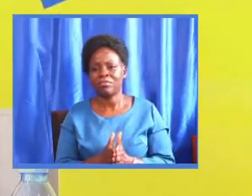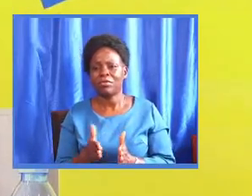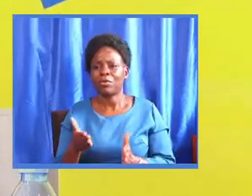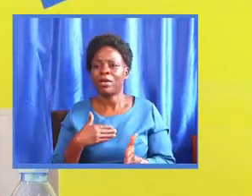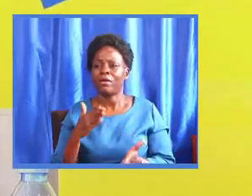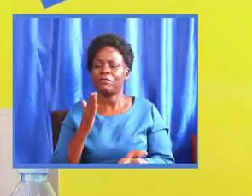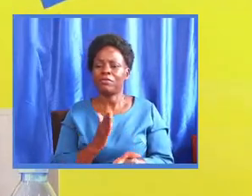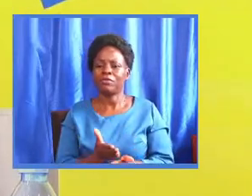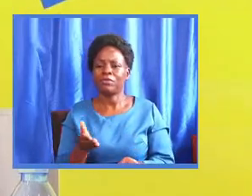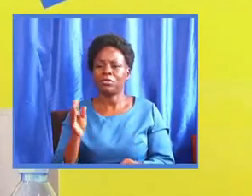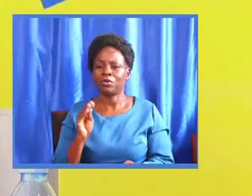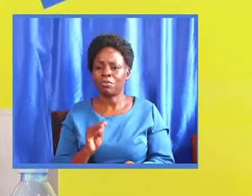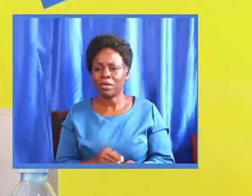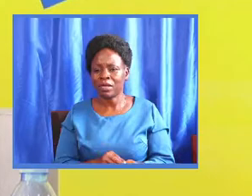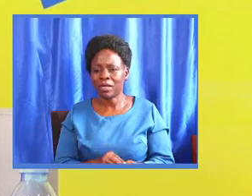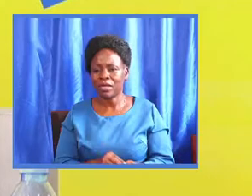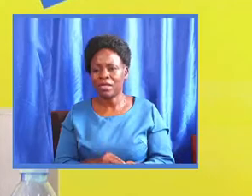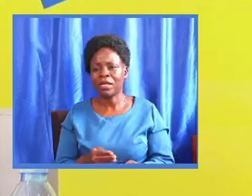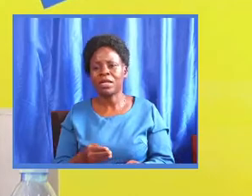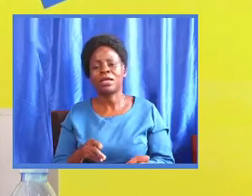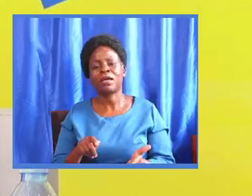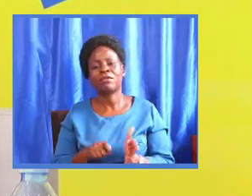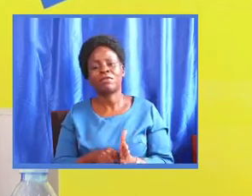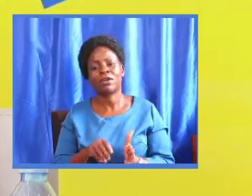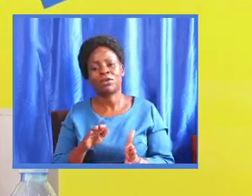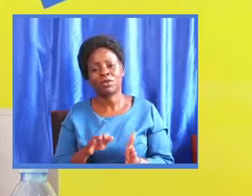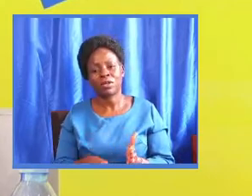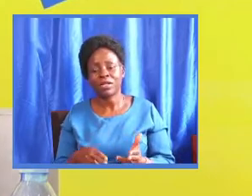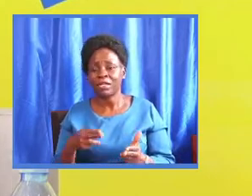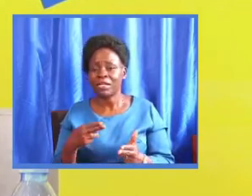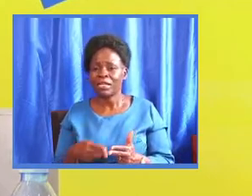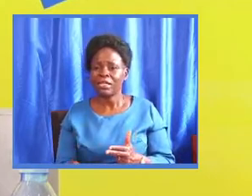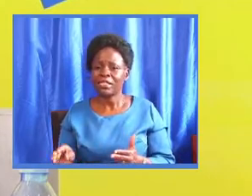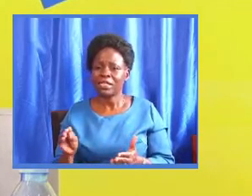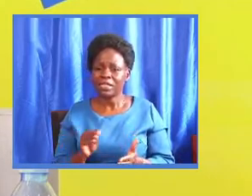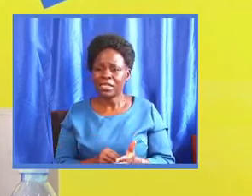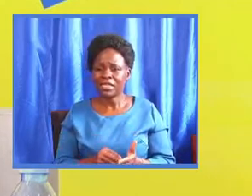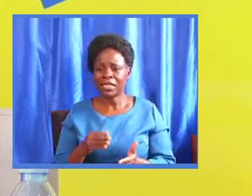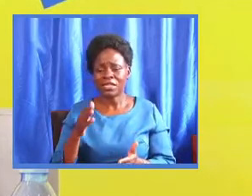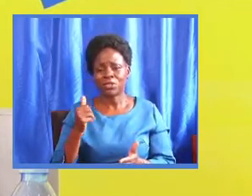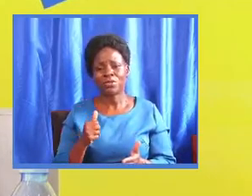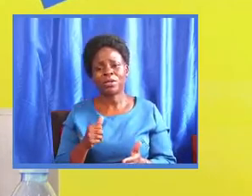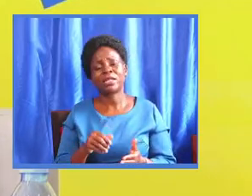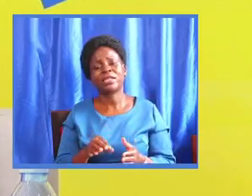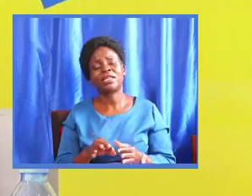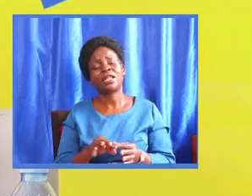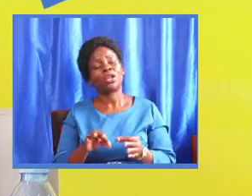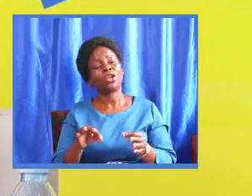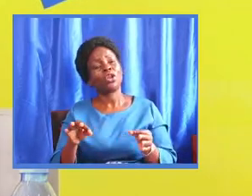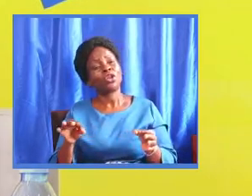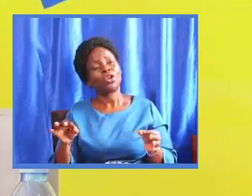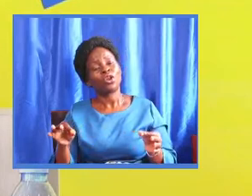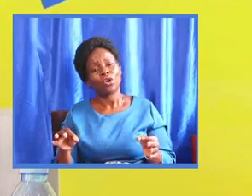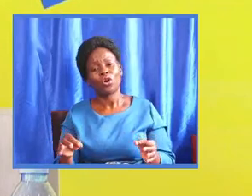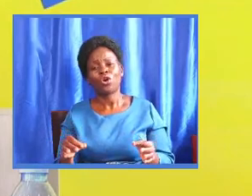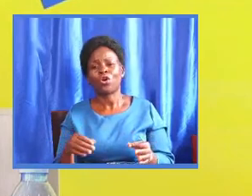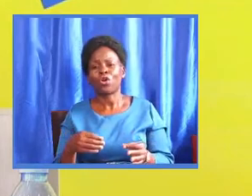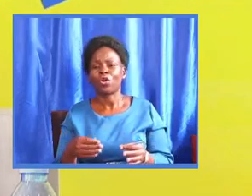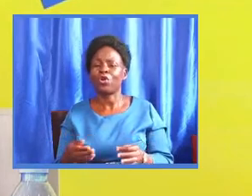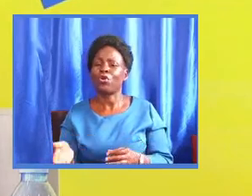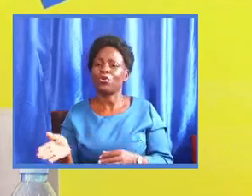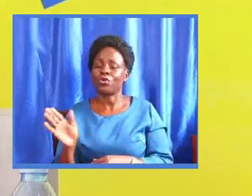again and have a lockdown. And starting again, that's why it's taken us long to rebound, because starting all over again takes